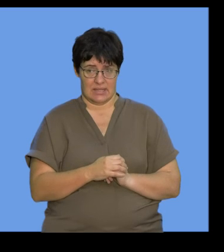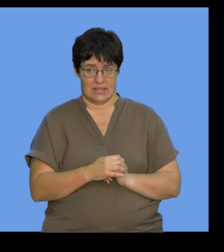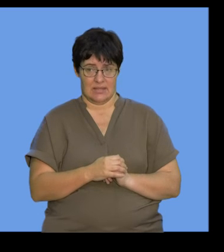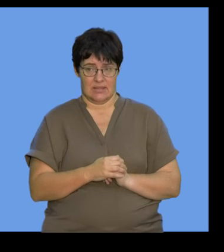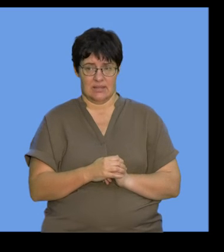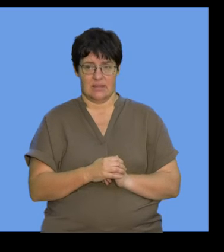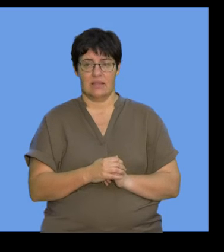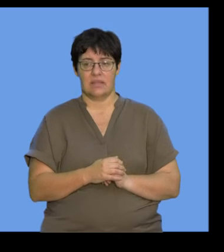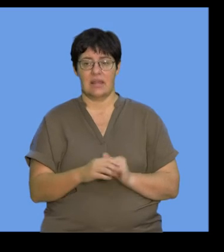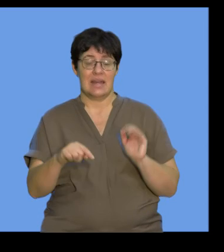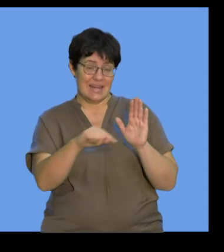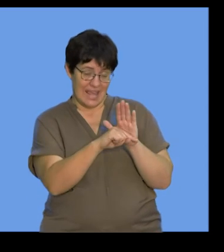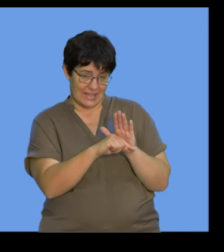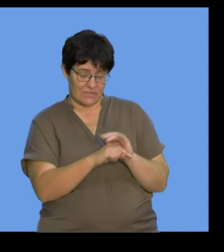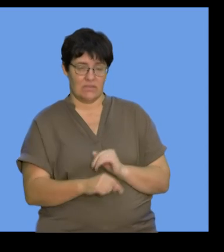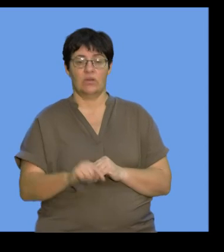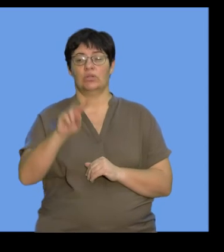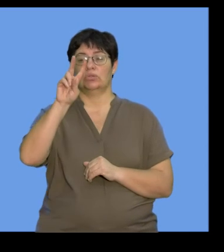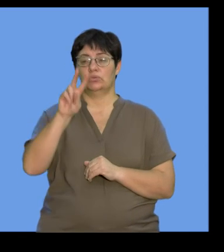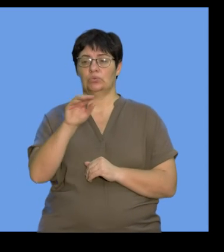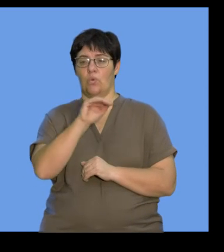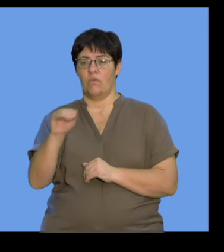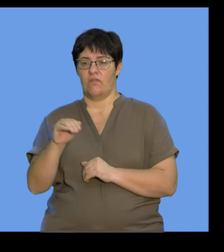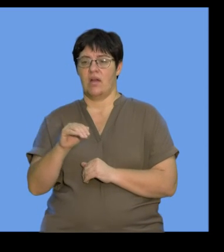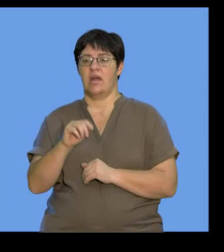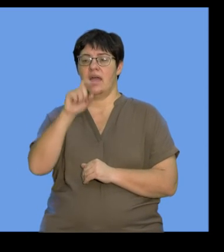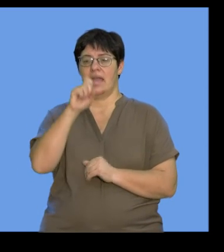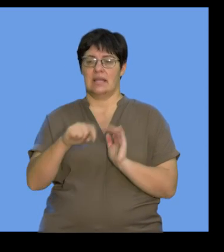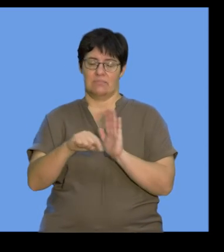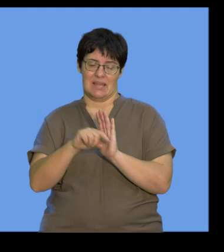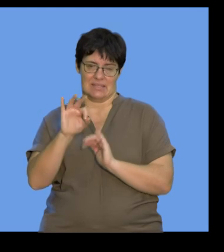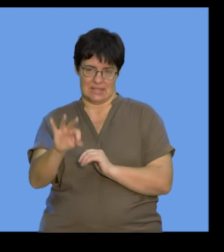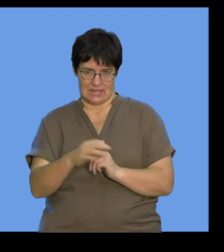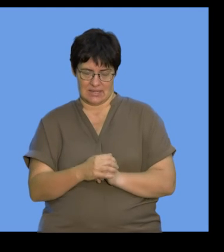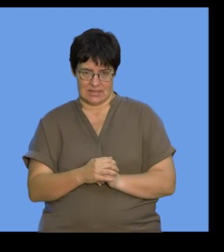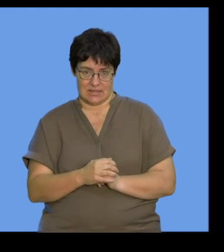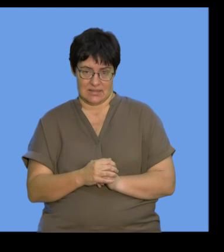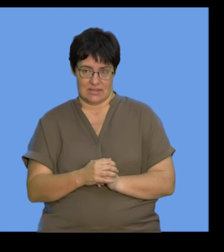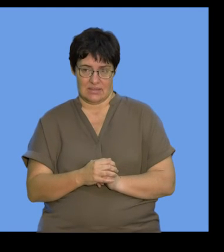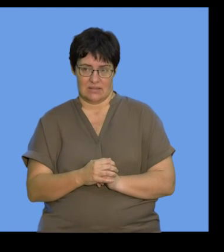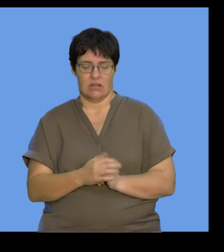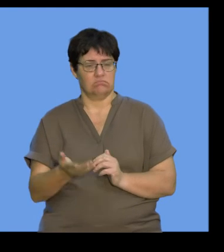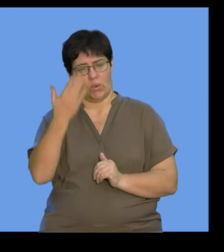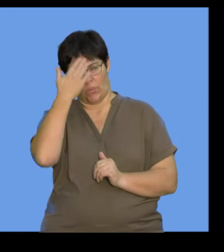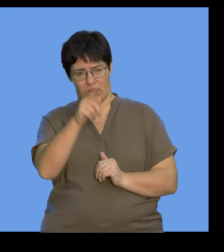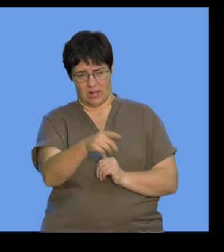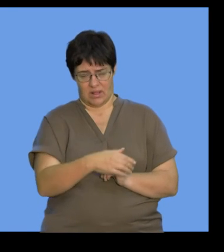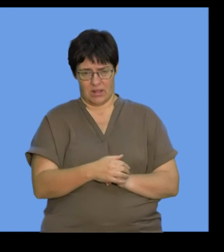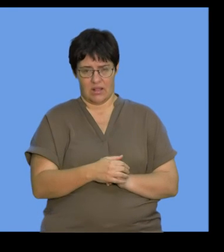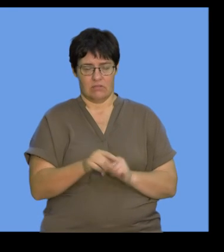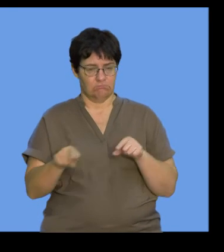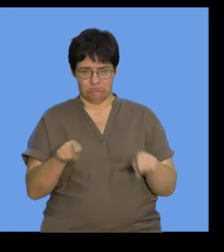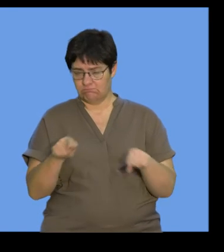and then it will be negative 2 over x minus 3, right? And then immediately you know that